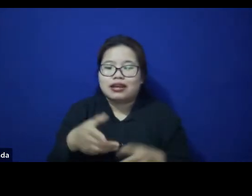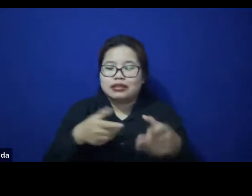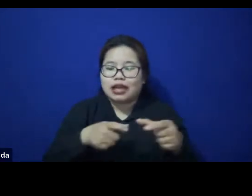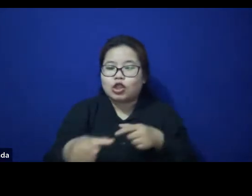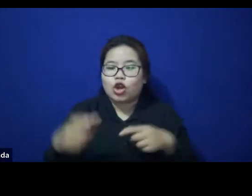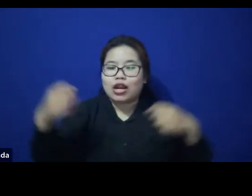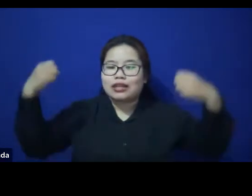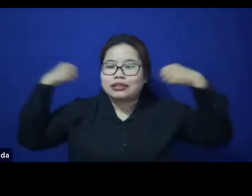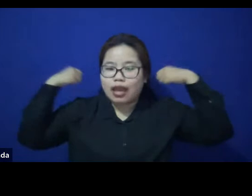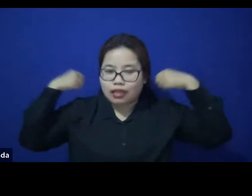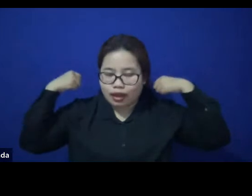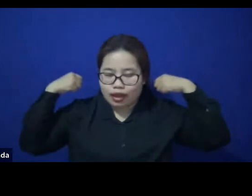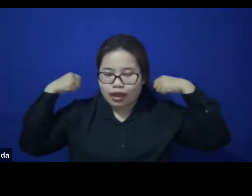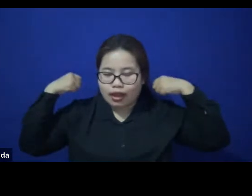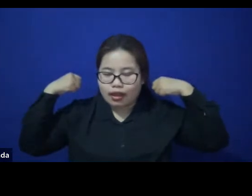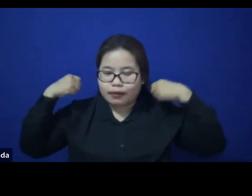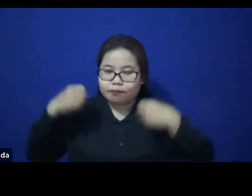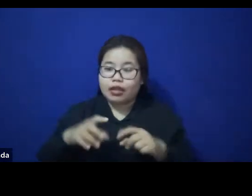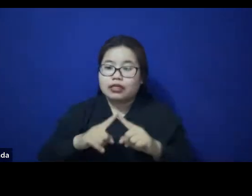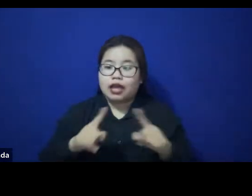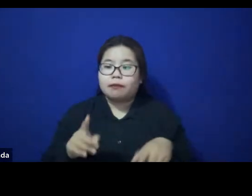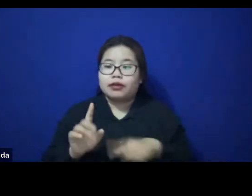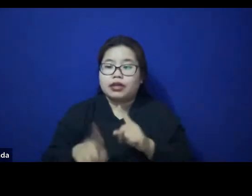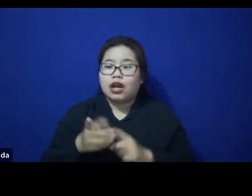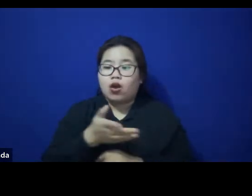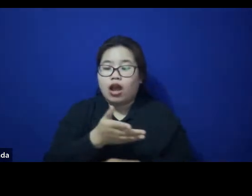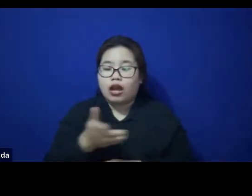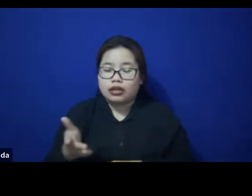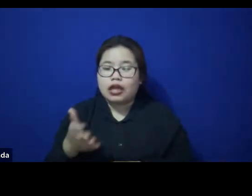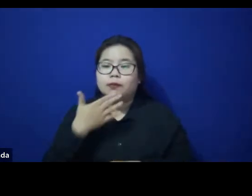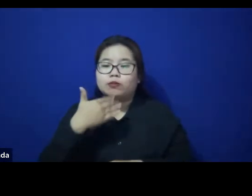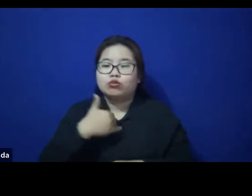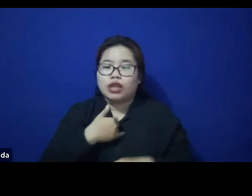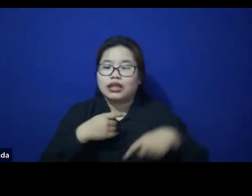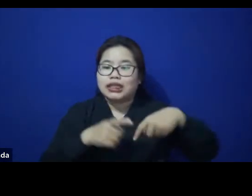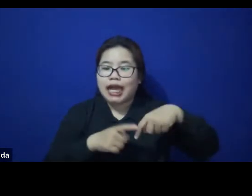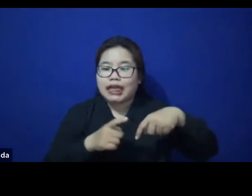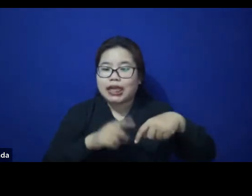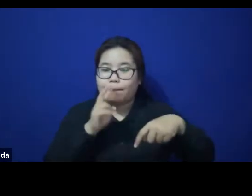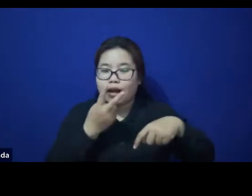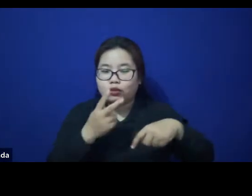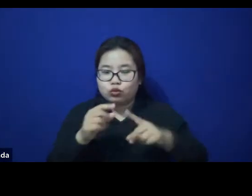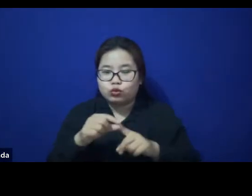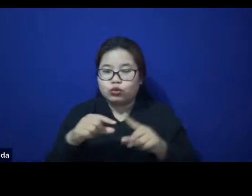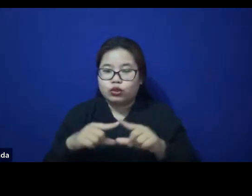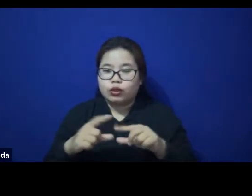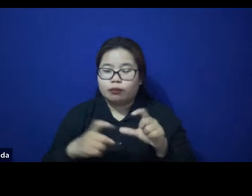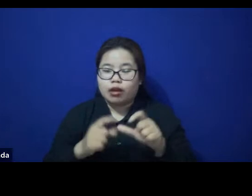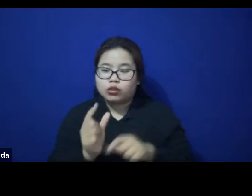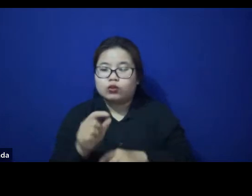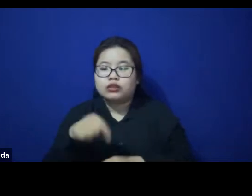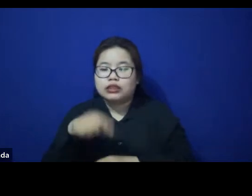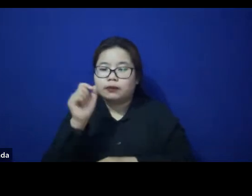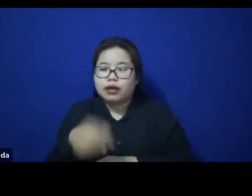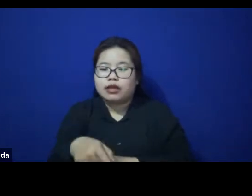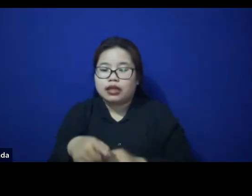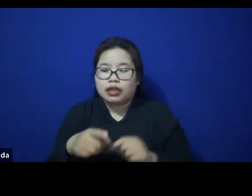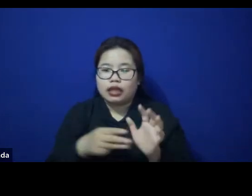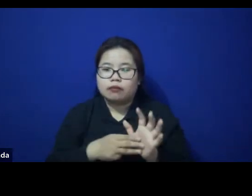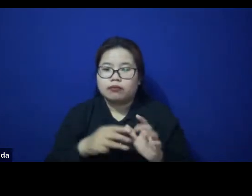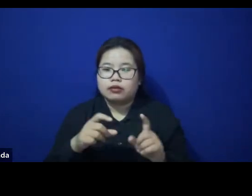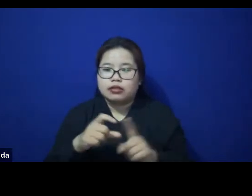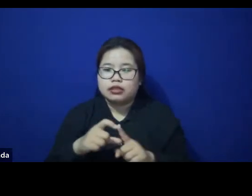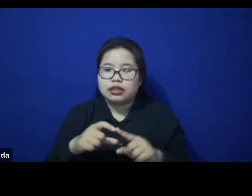permanent prosthetic, that's paid for under the NDIS. So we now talk about the